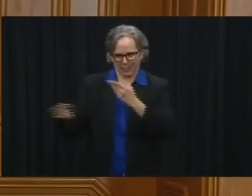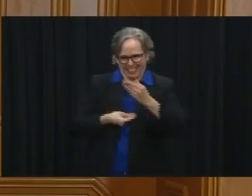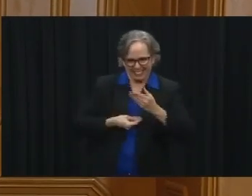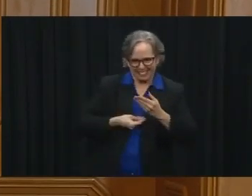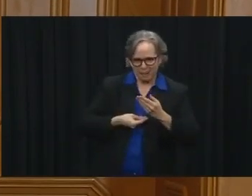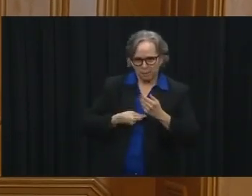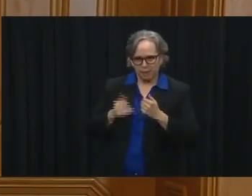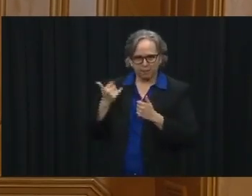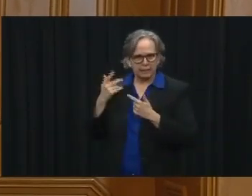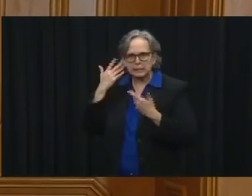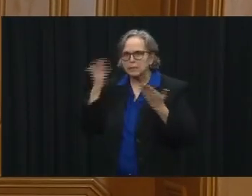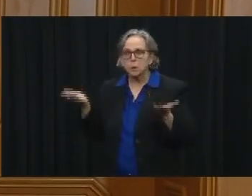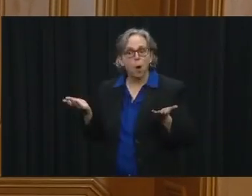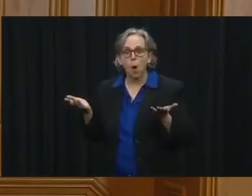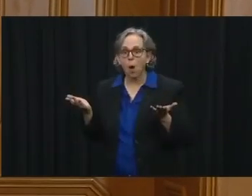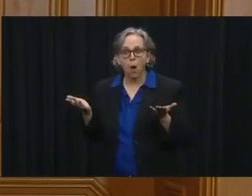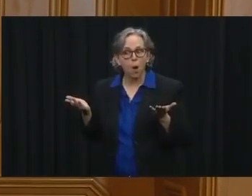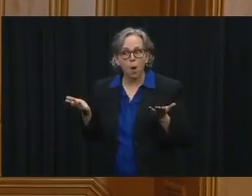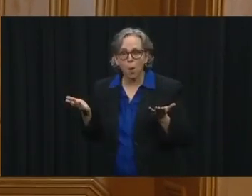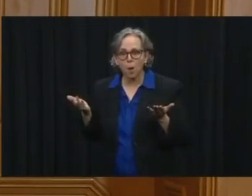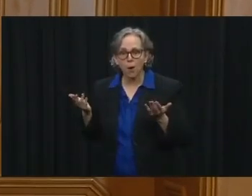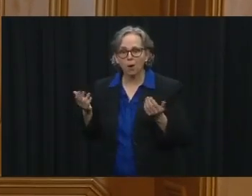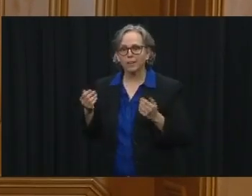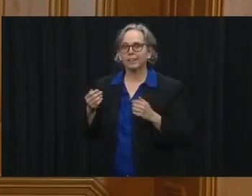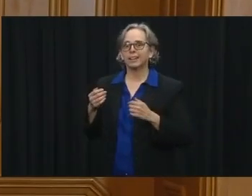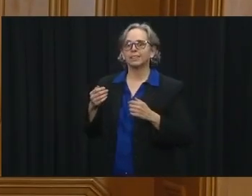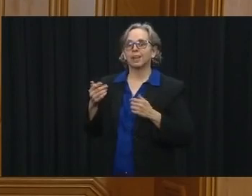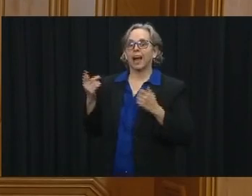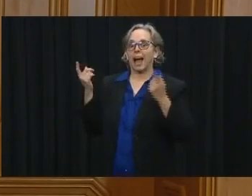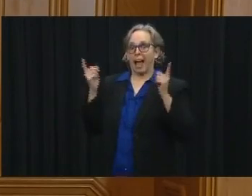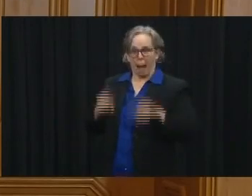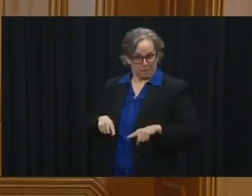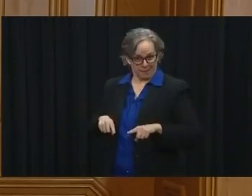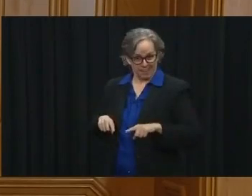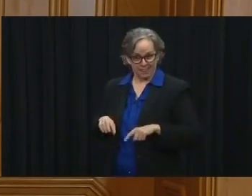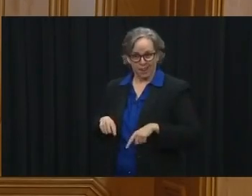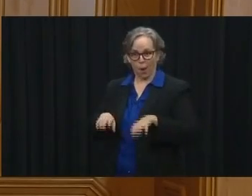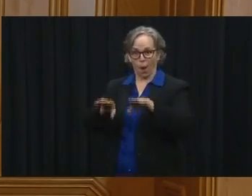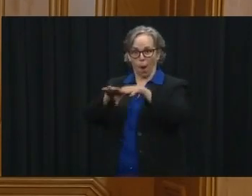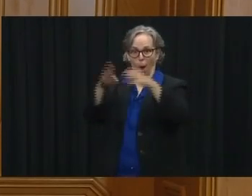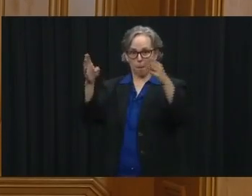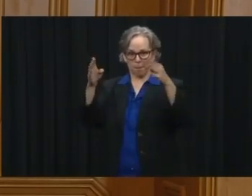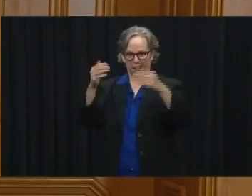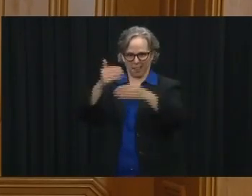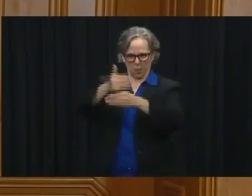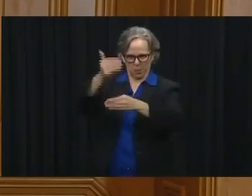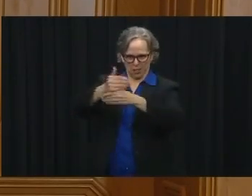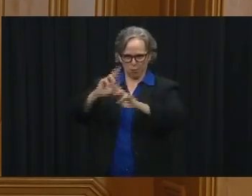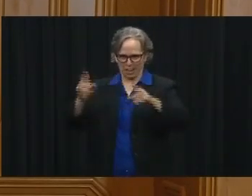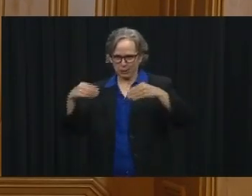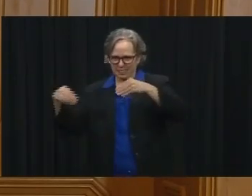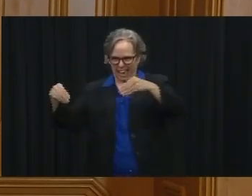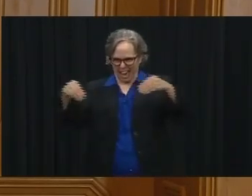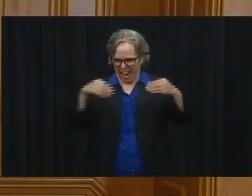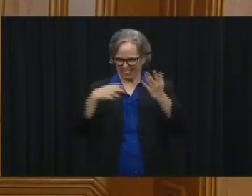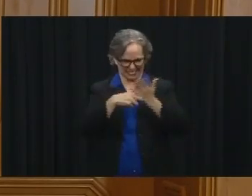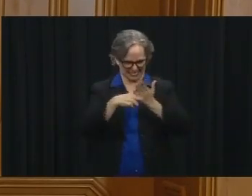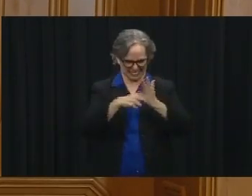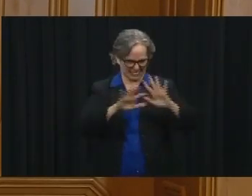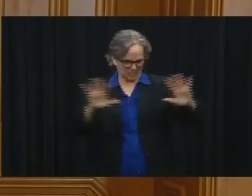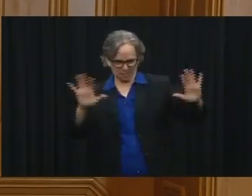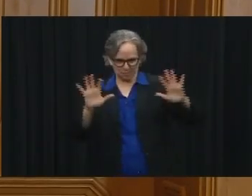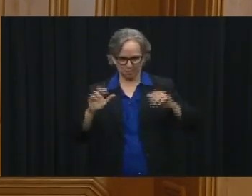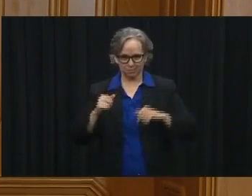them, when they opened the windows, they opened